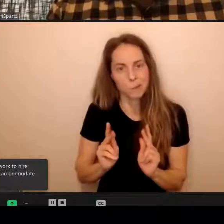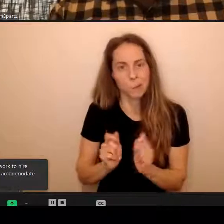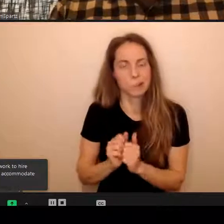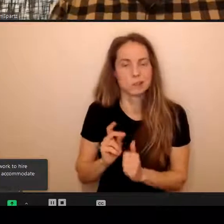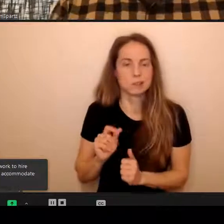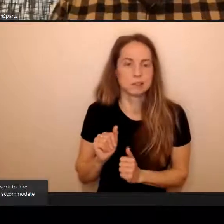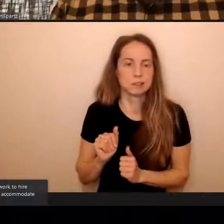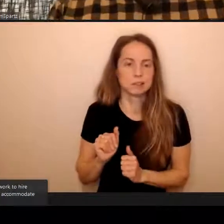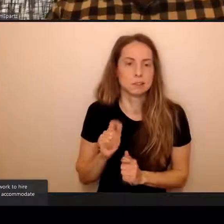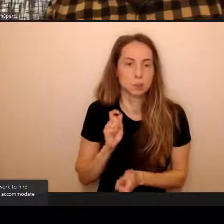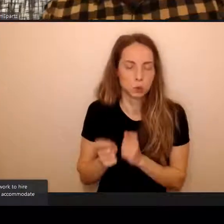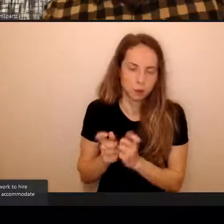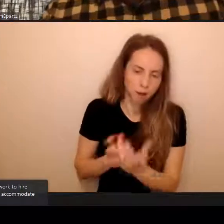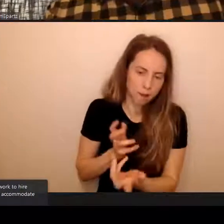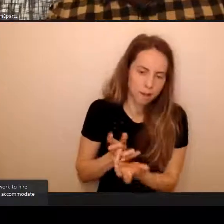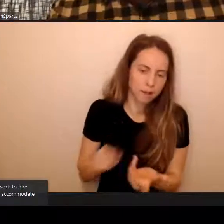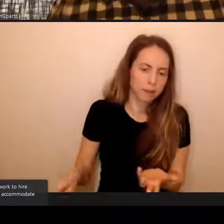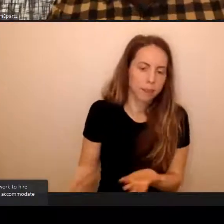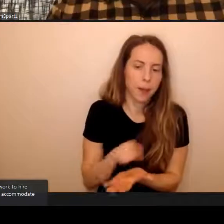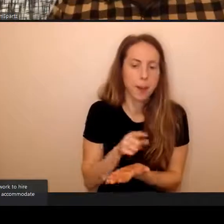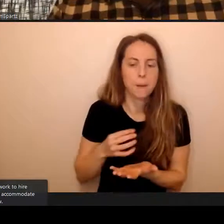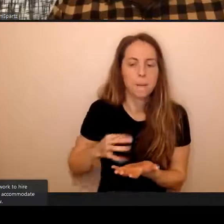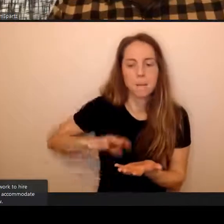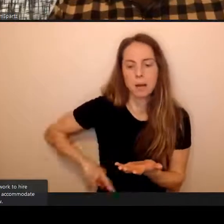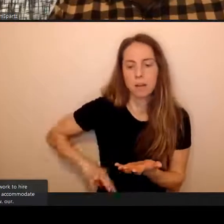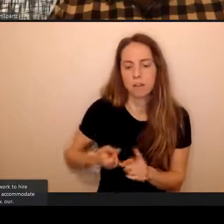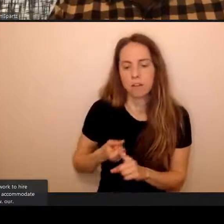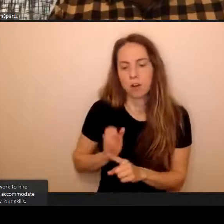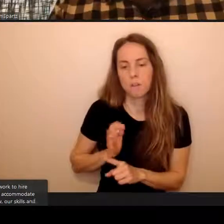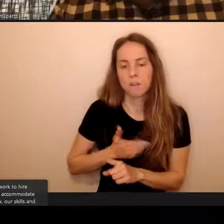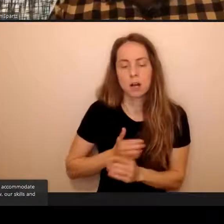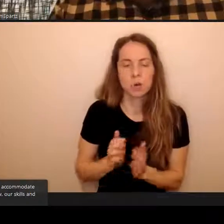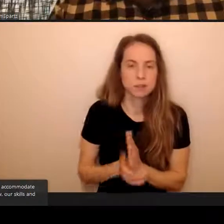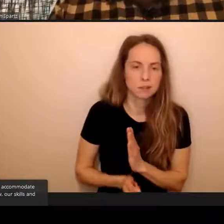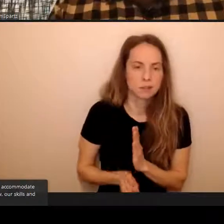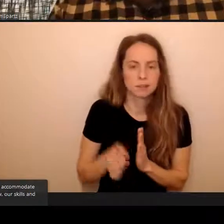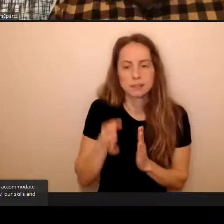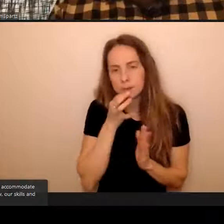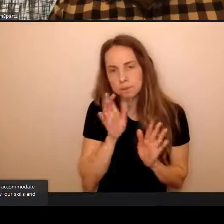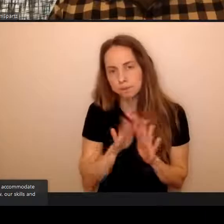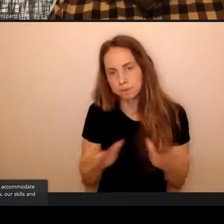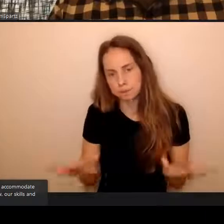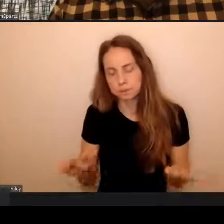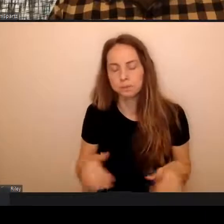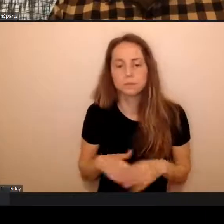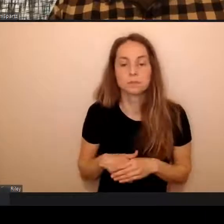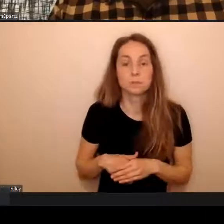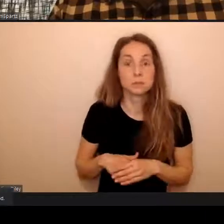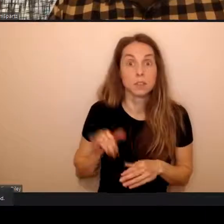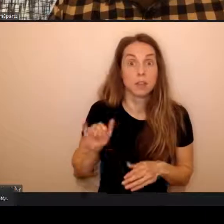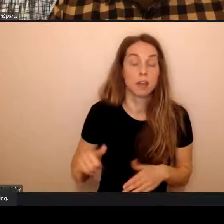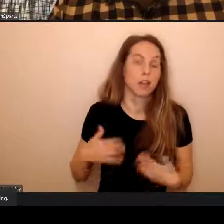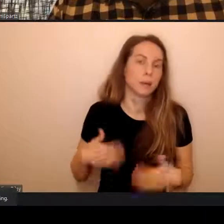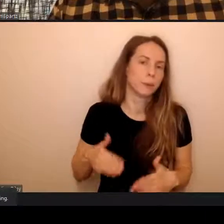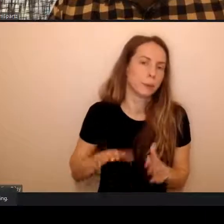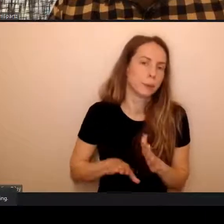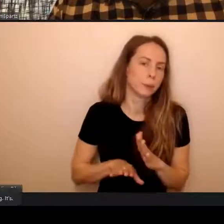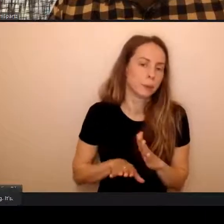them, to benefit from, our skills and expertise and so forth. And that is a growing